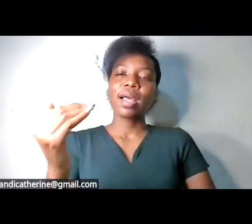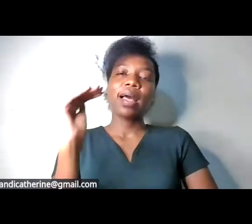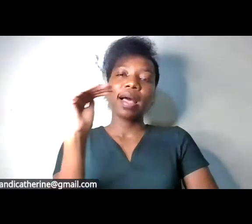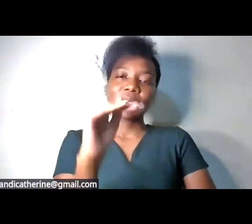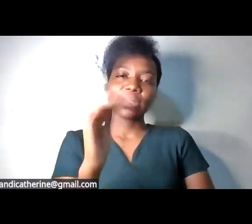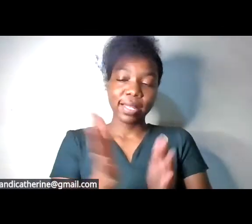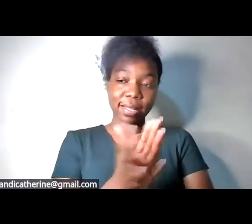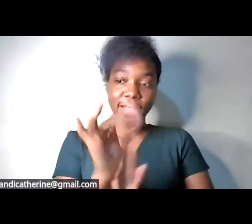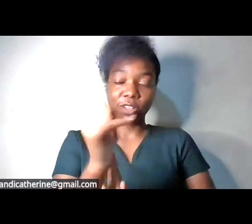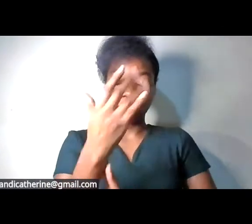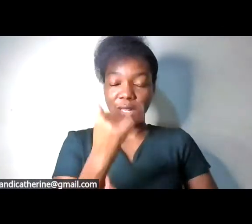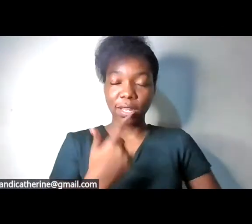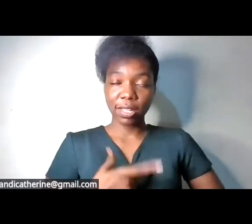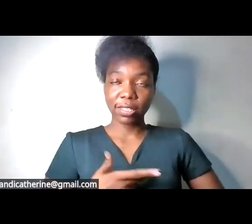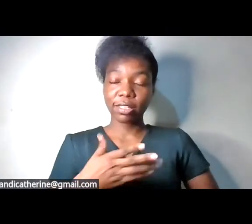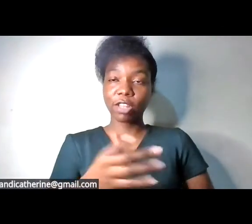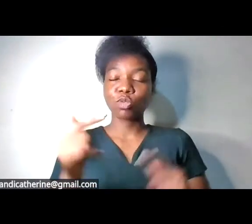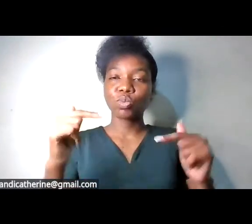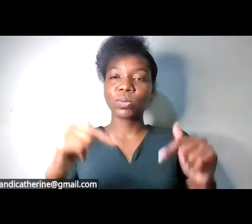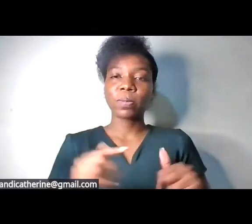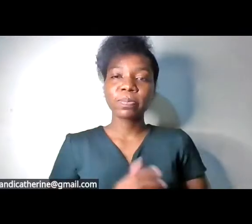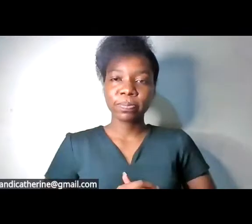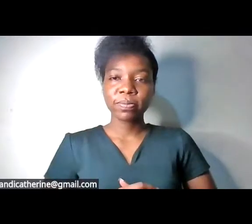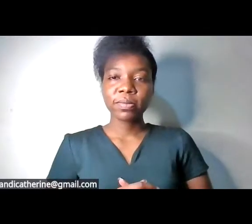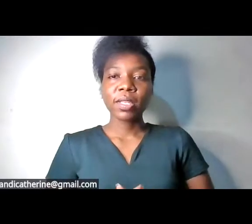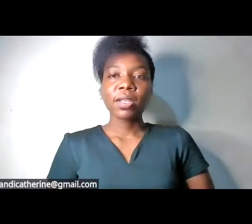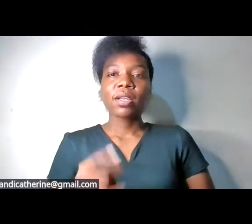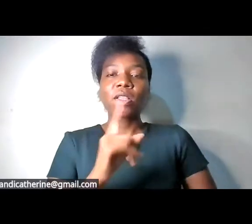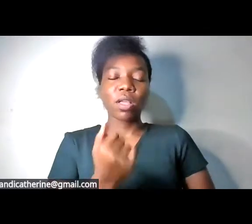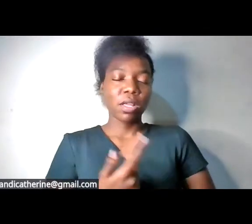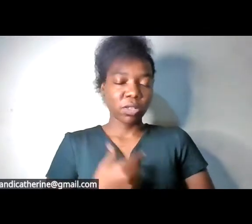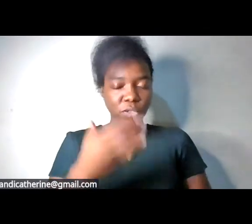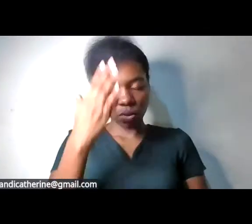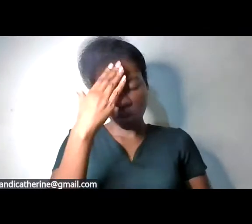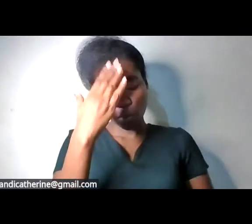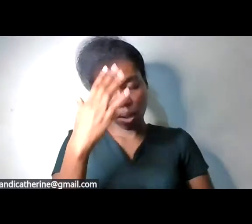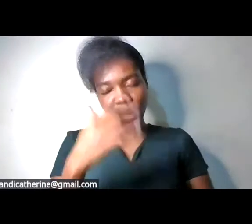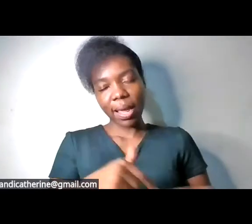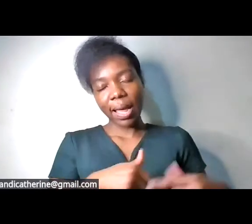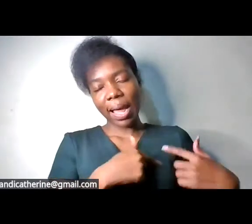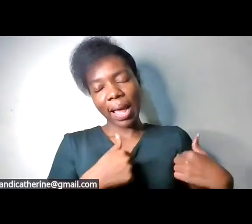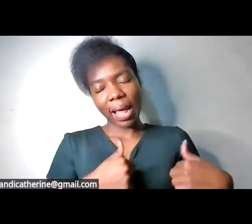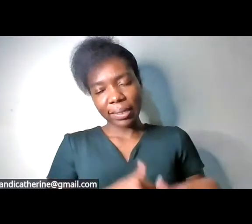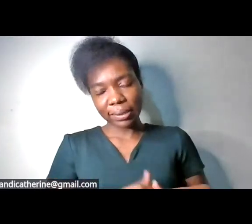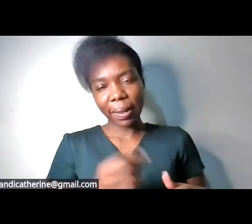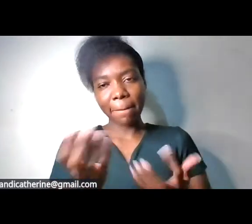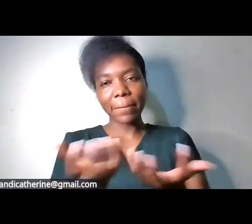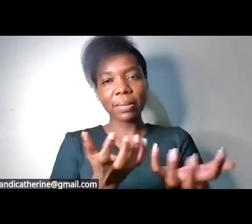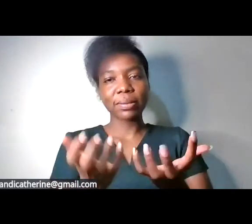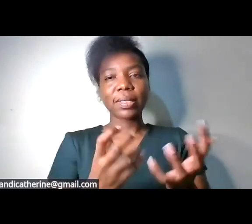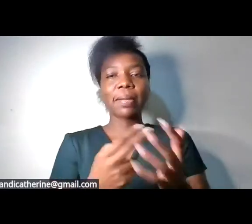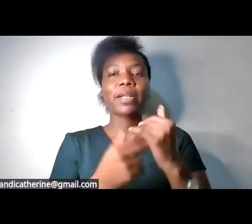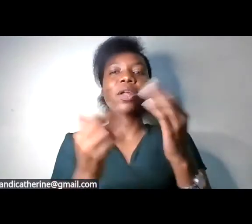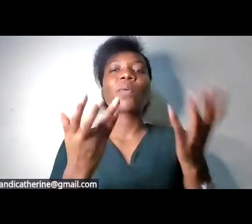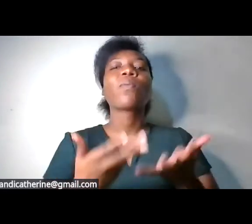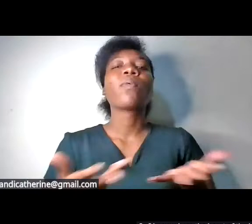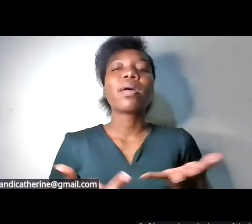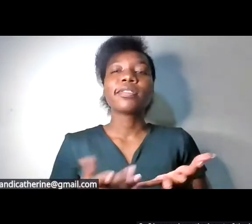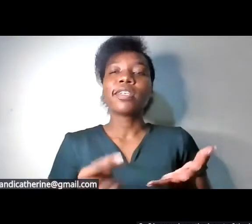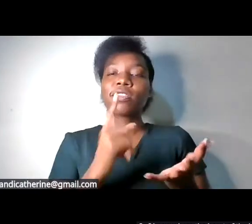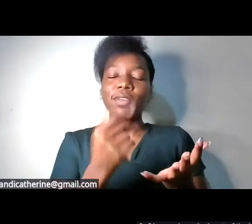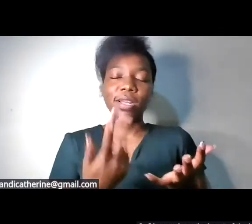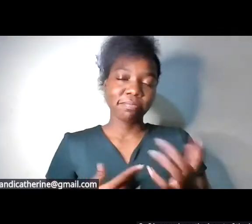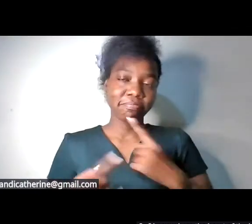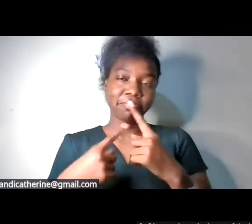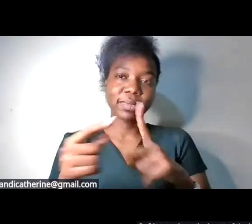today. So I now wear the hat of the business partner. From speaking as a father and as an educator, I